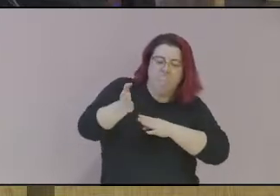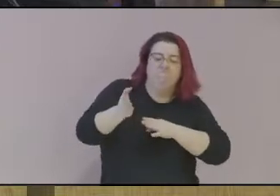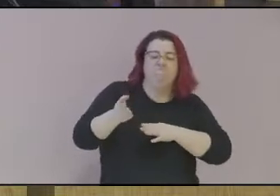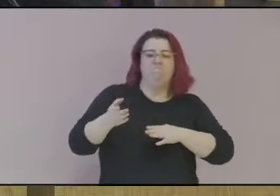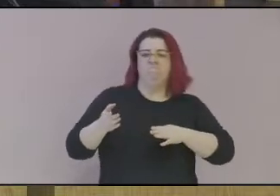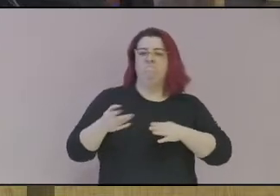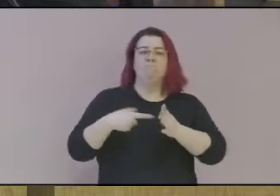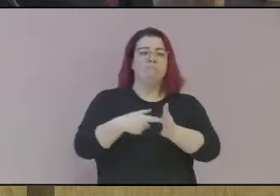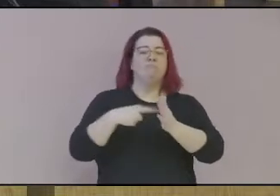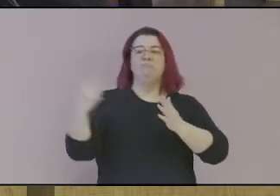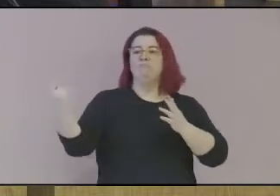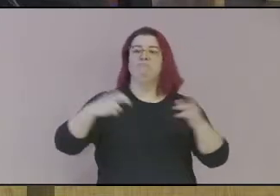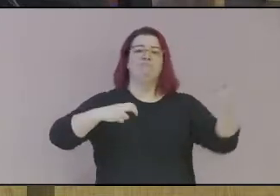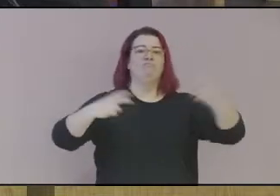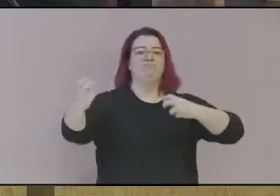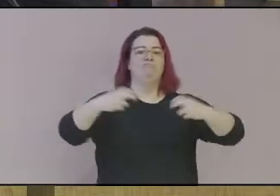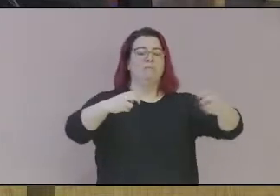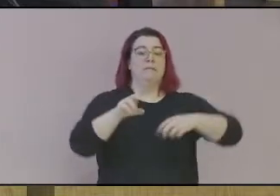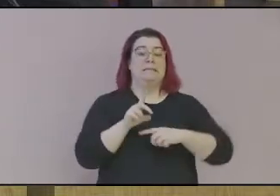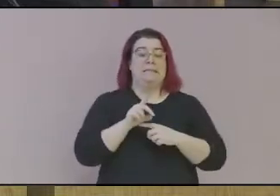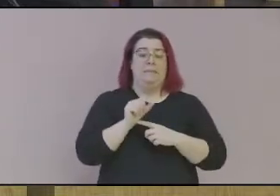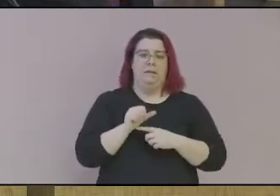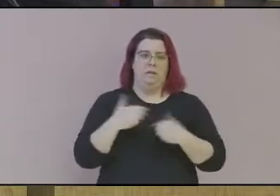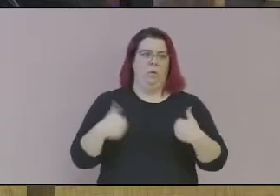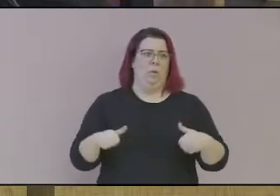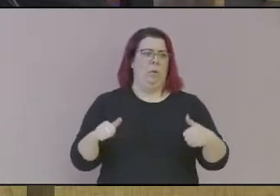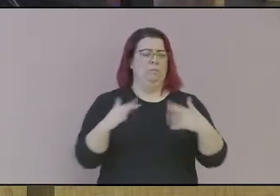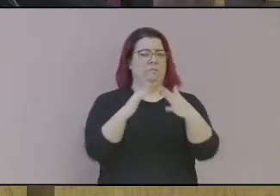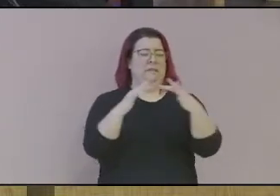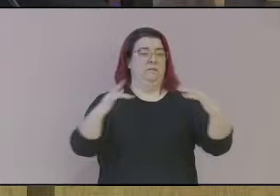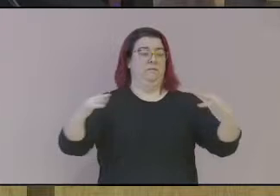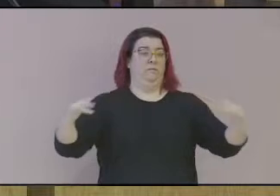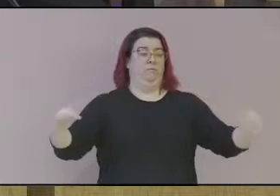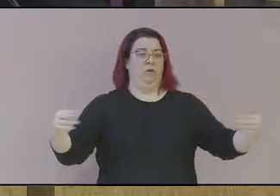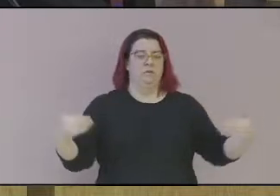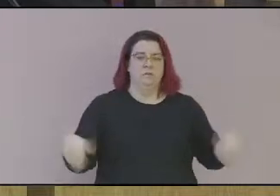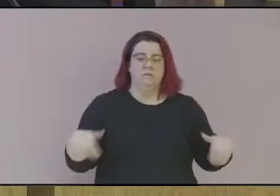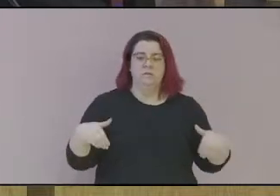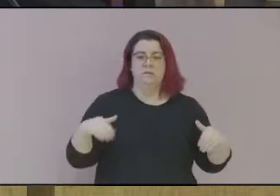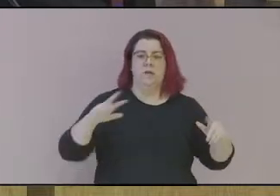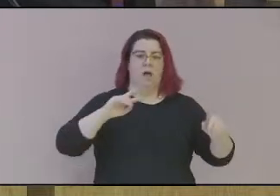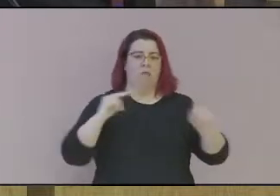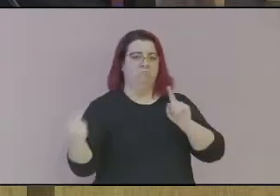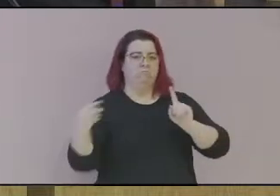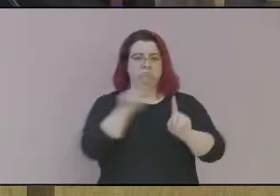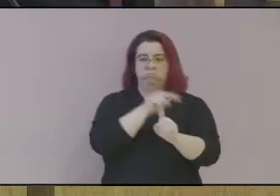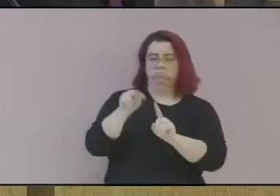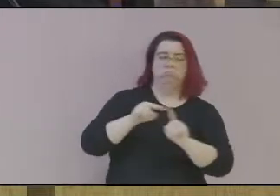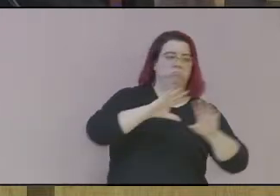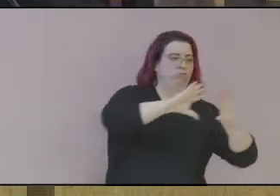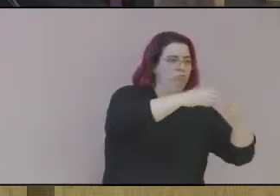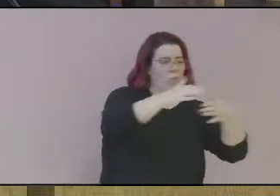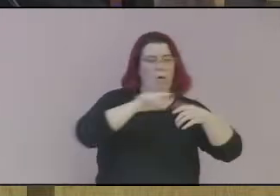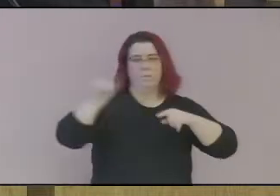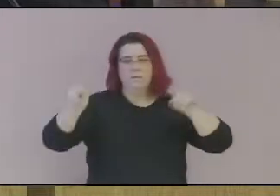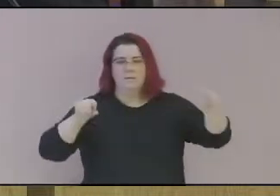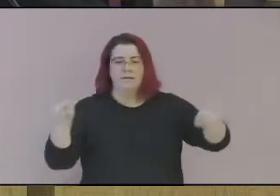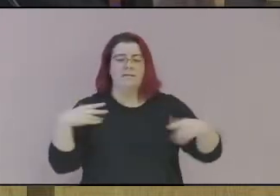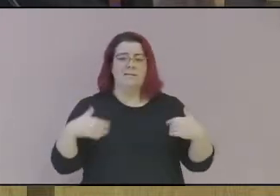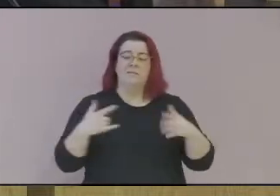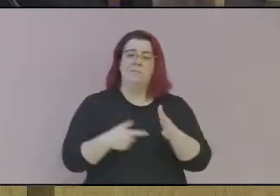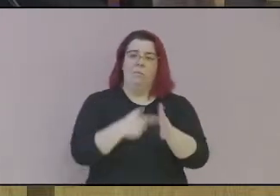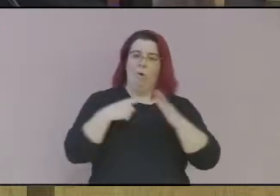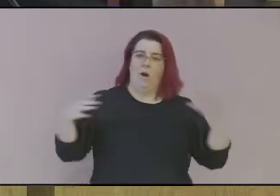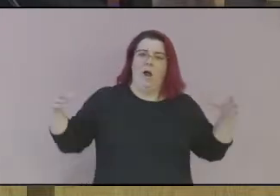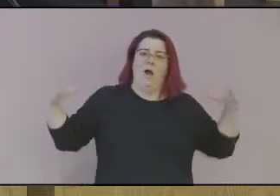you know, disability is a very internally diverse category. It needs to have many people from the very different disability communities on it.